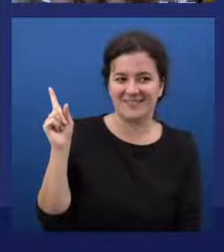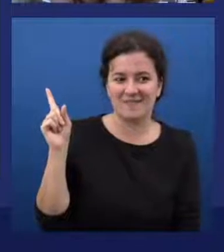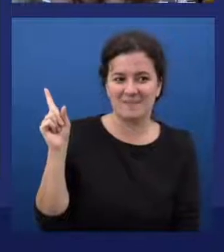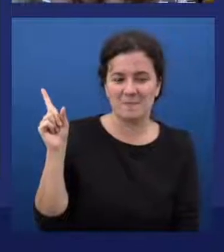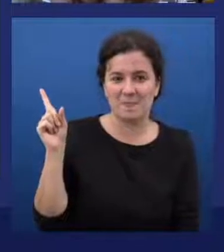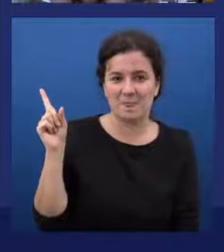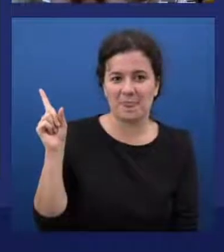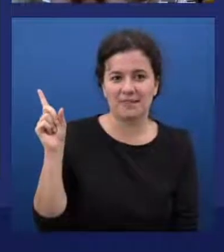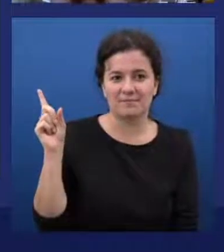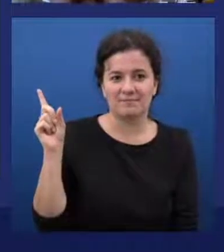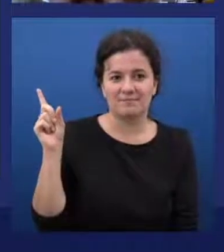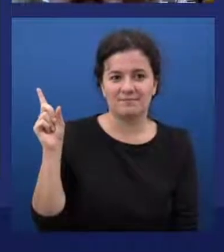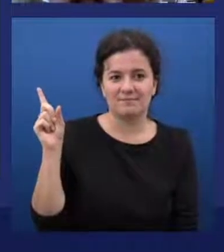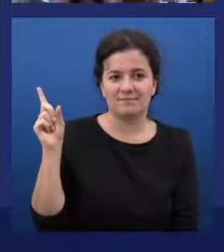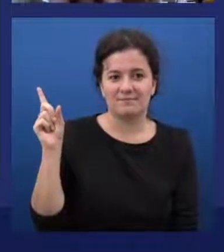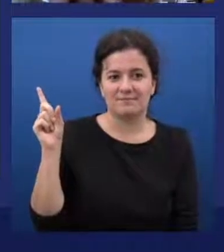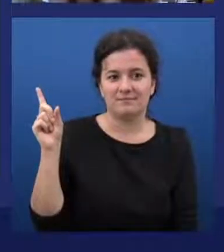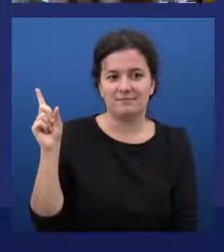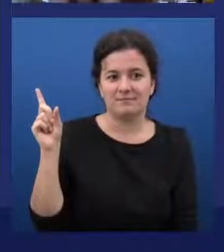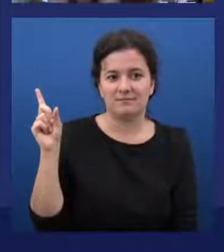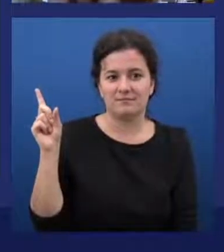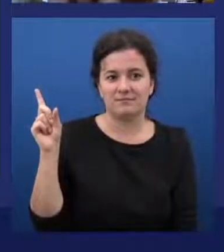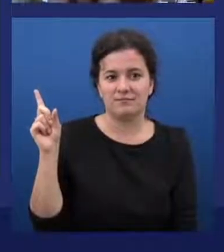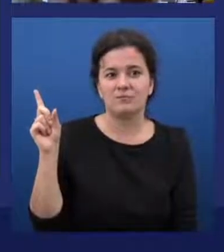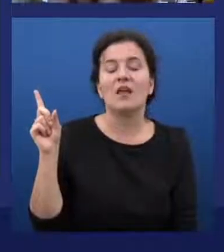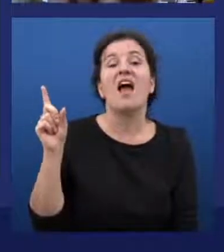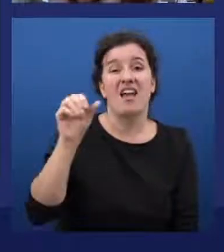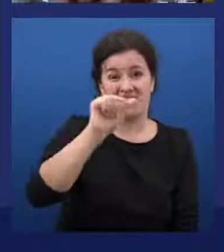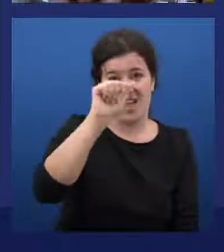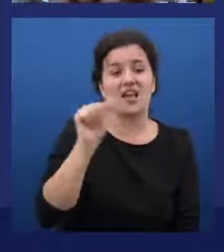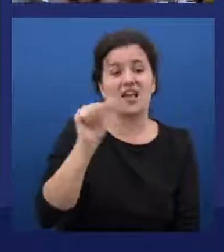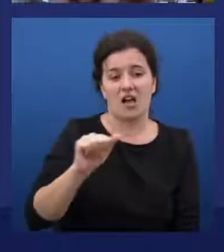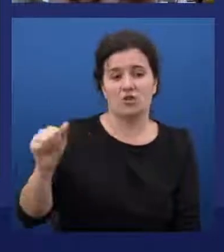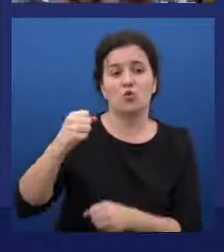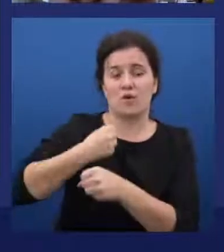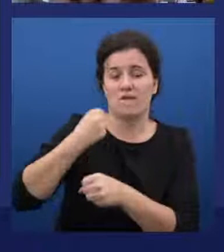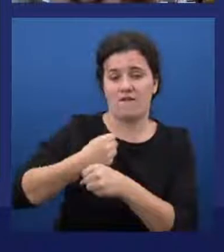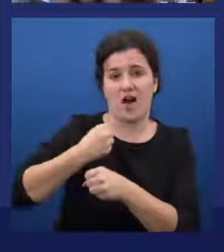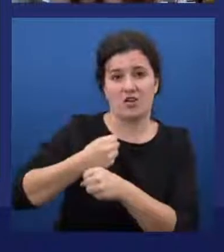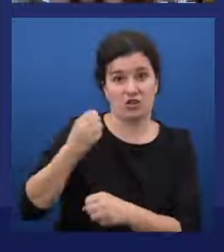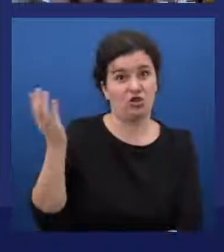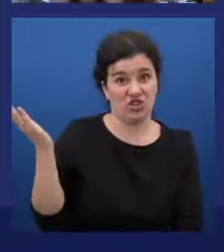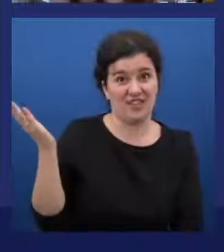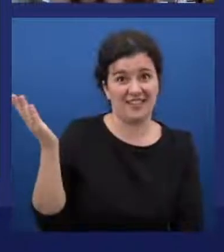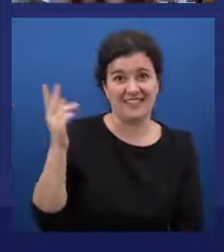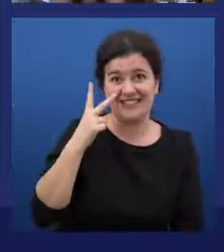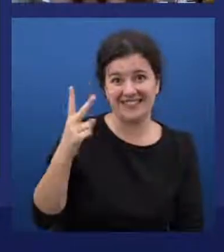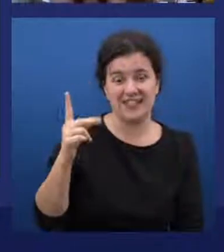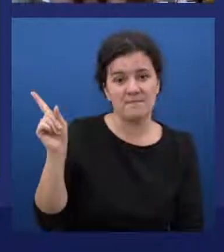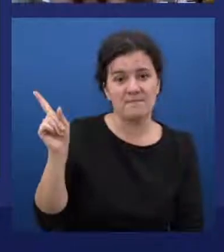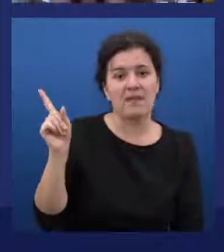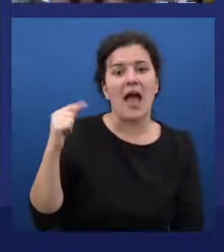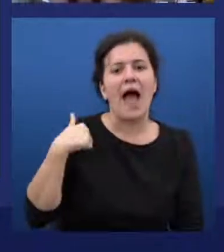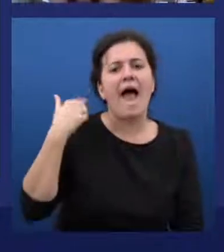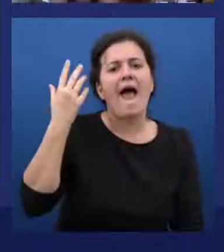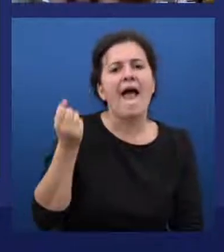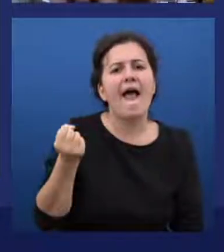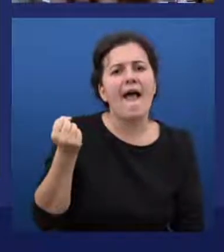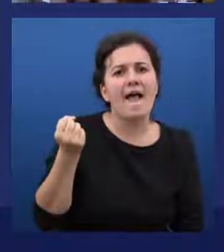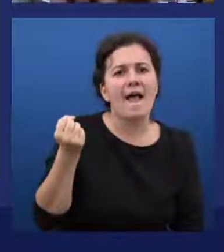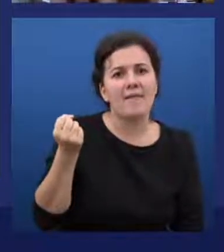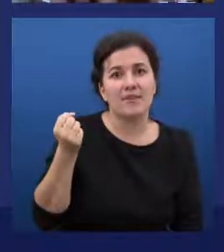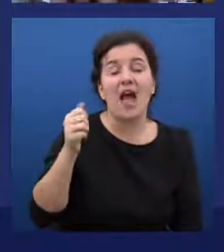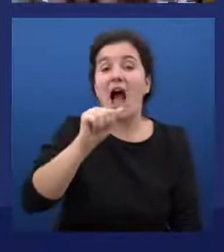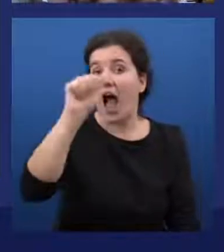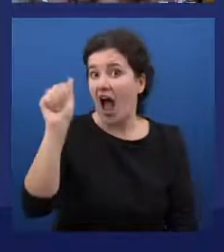for this case. So I am basically creating an Azure